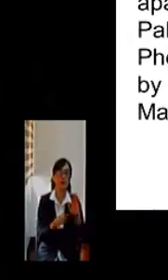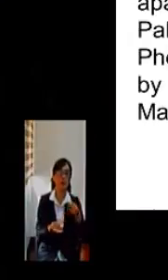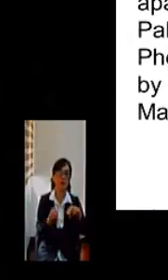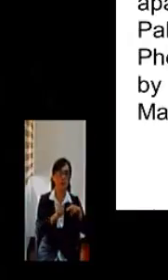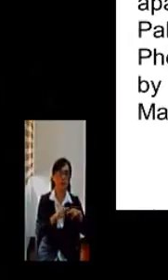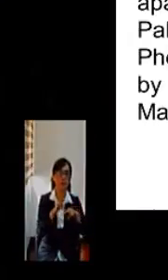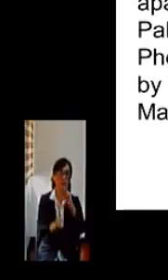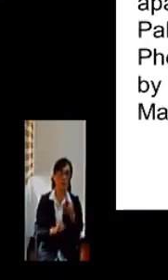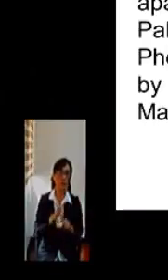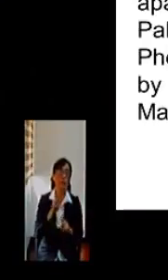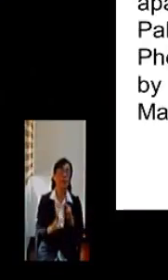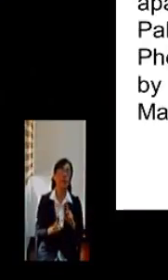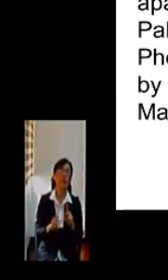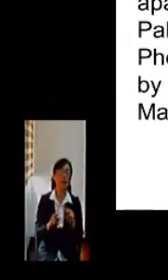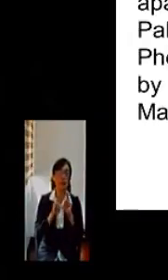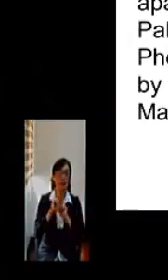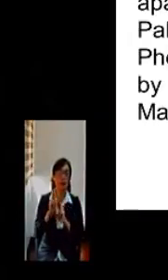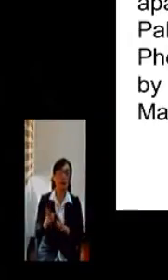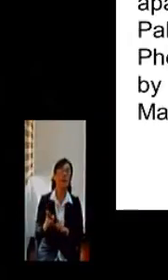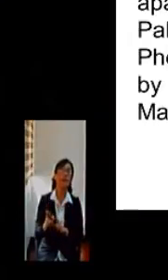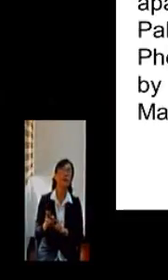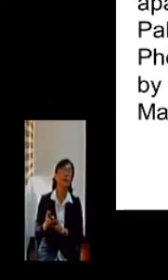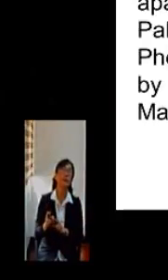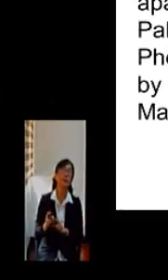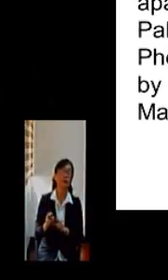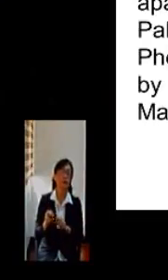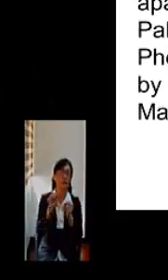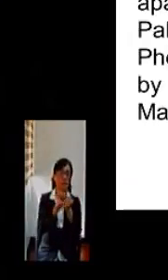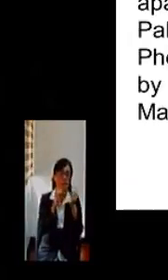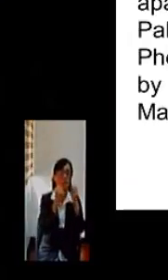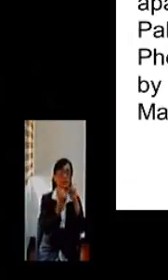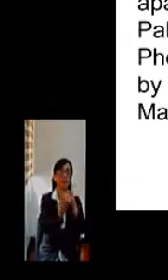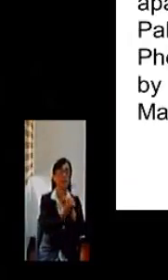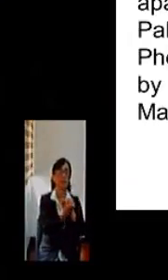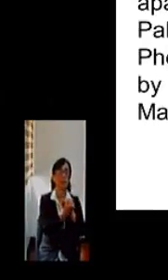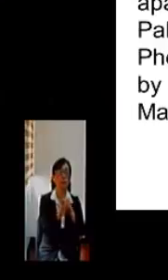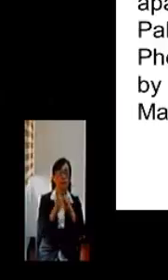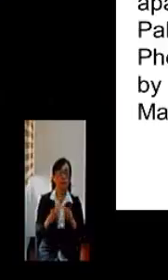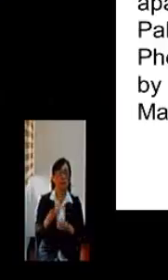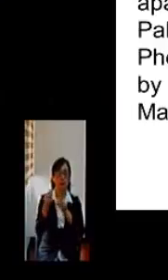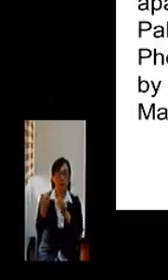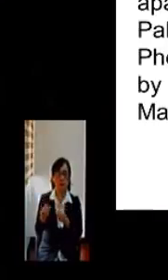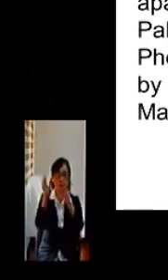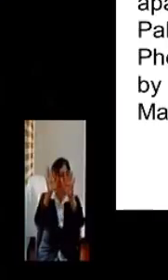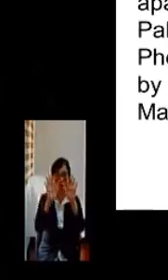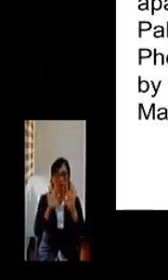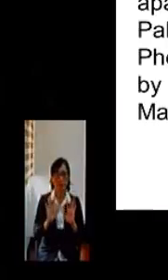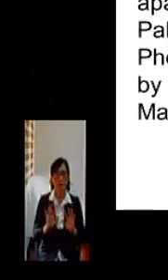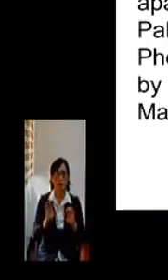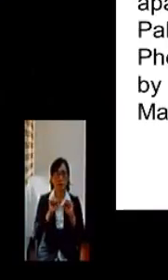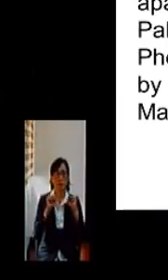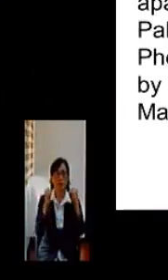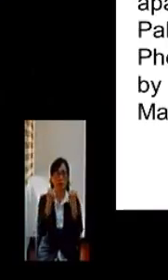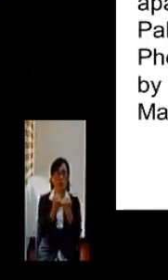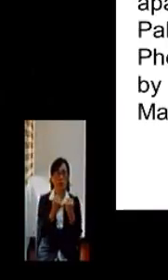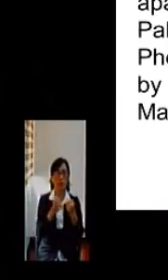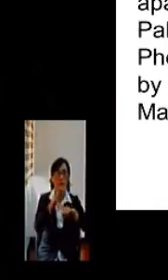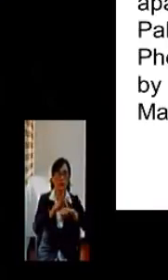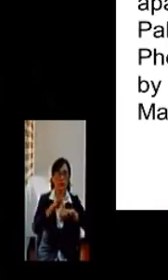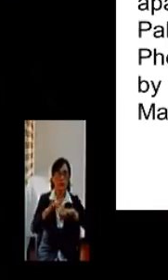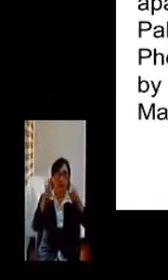which corresponds to the shift of the rainy season. We suspect that the early onset of the